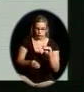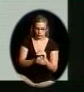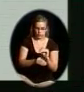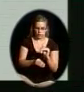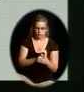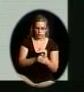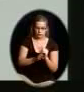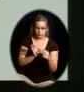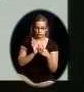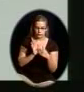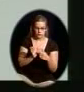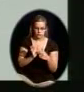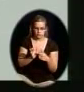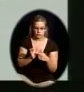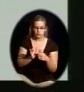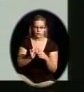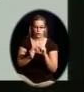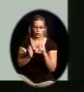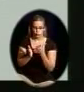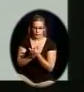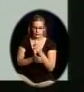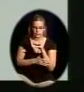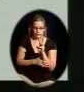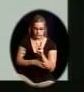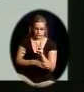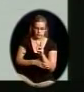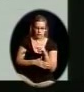tonight, features our grade 6